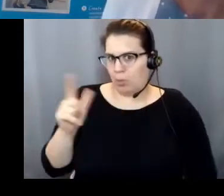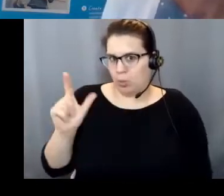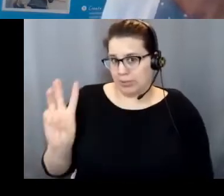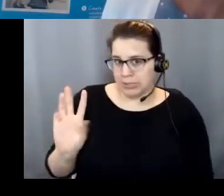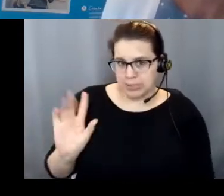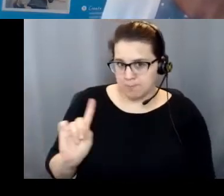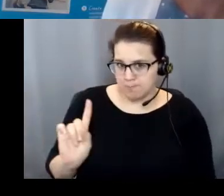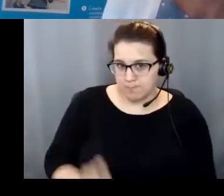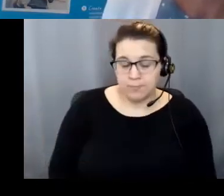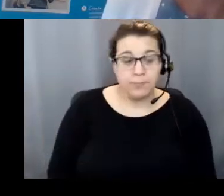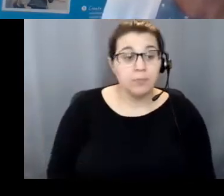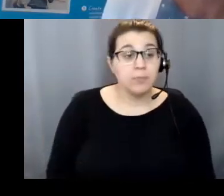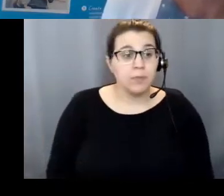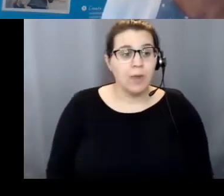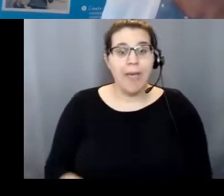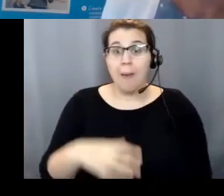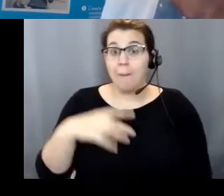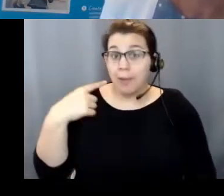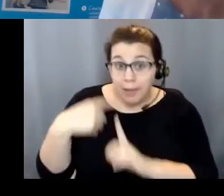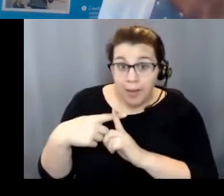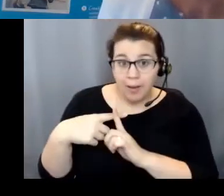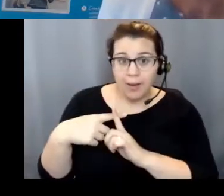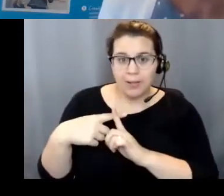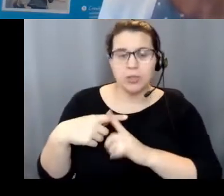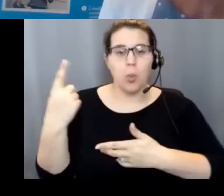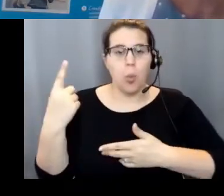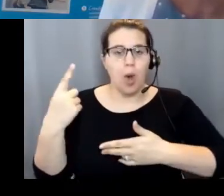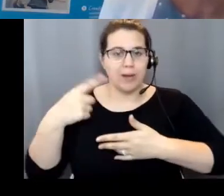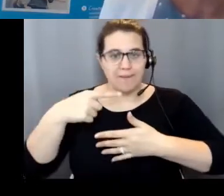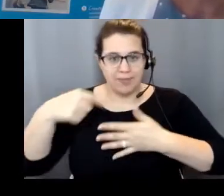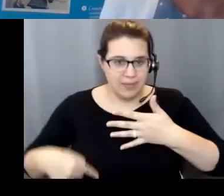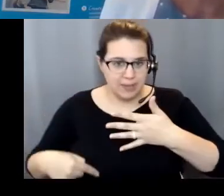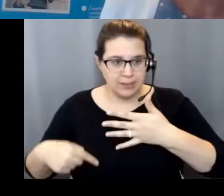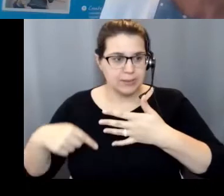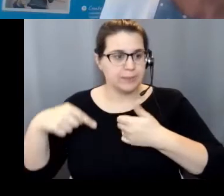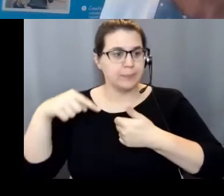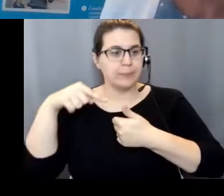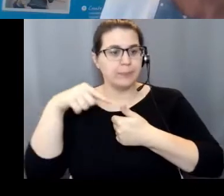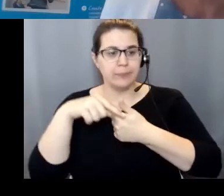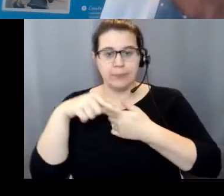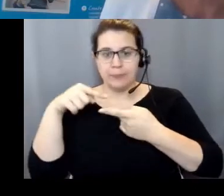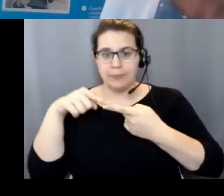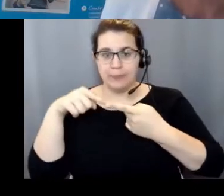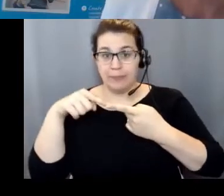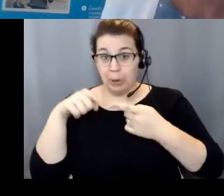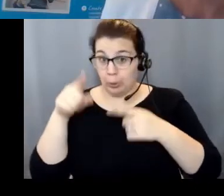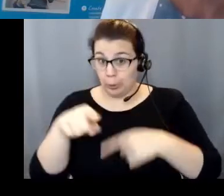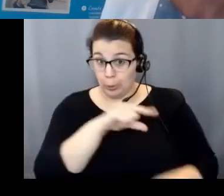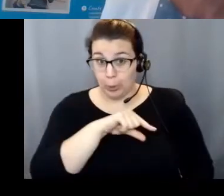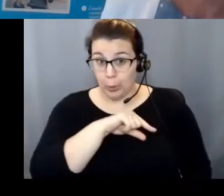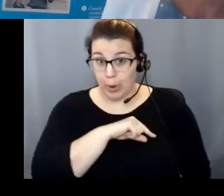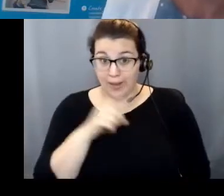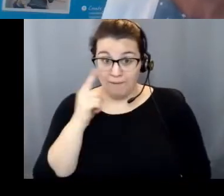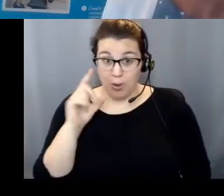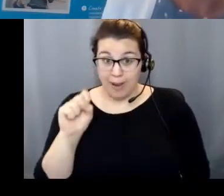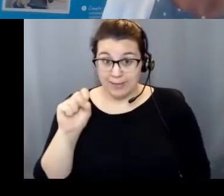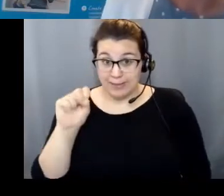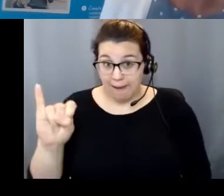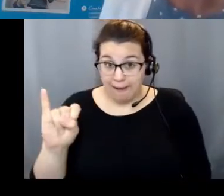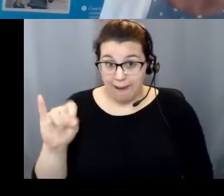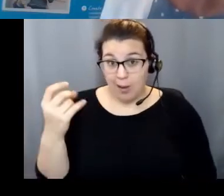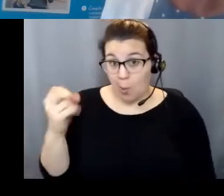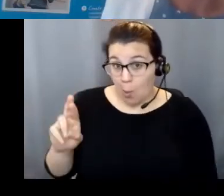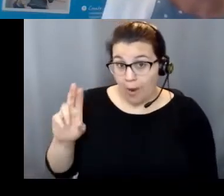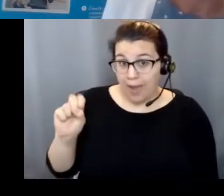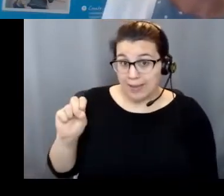then one of the following criteria: the individual is eligible to receive SSI or